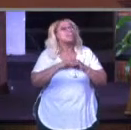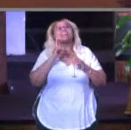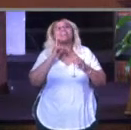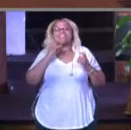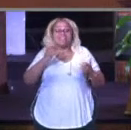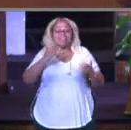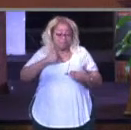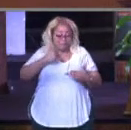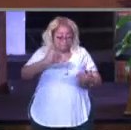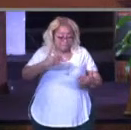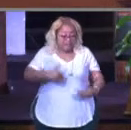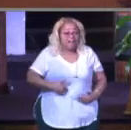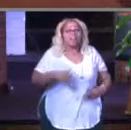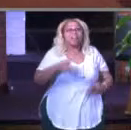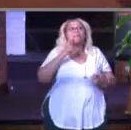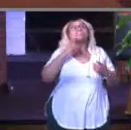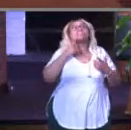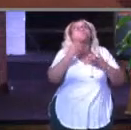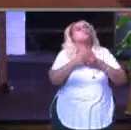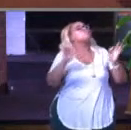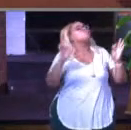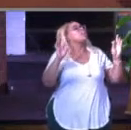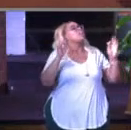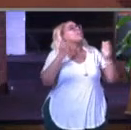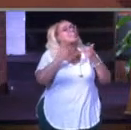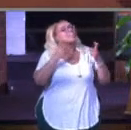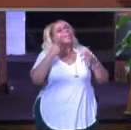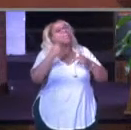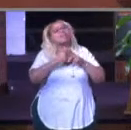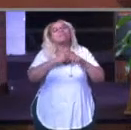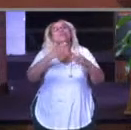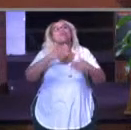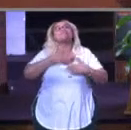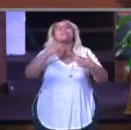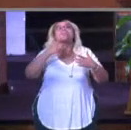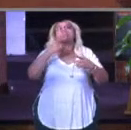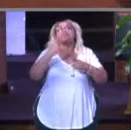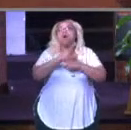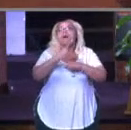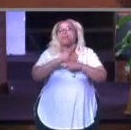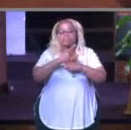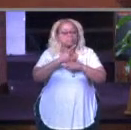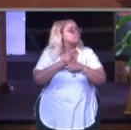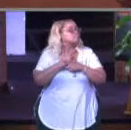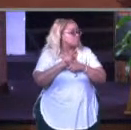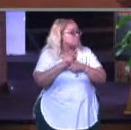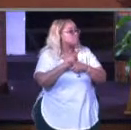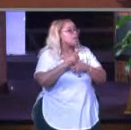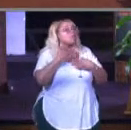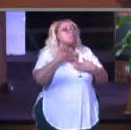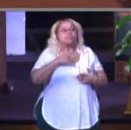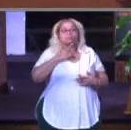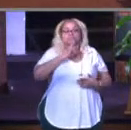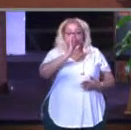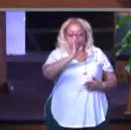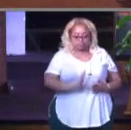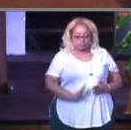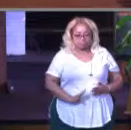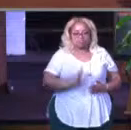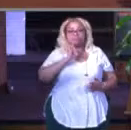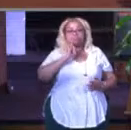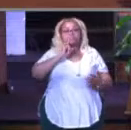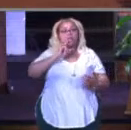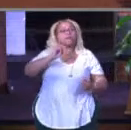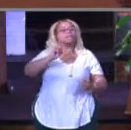Therefore, our bodies must be liberated from anything that keeps us from breathing properly. Our bodies must be postured in a way